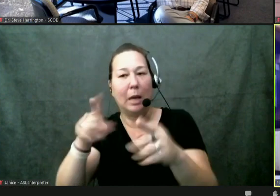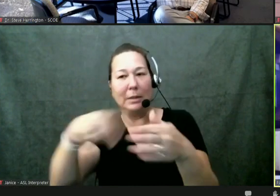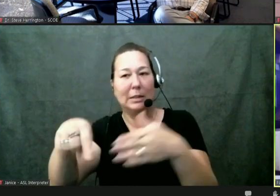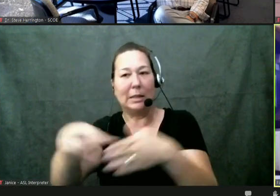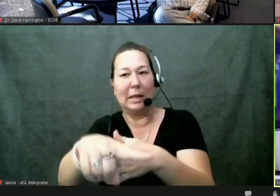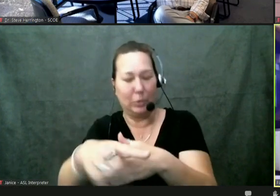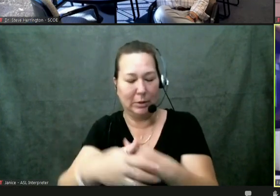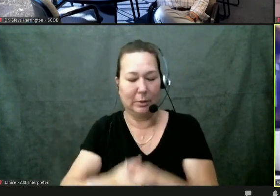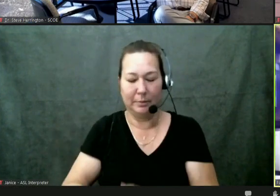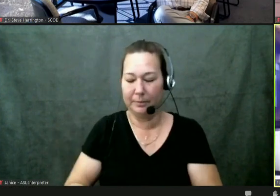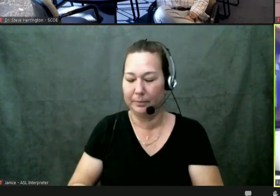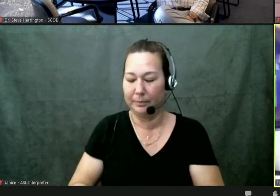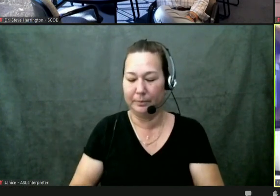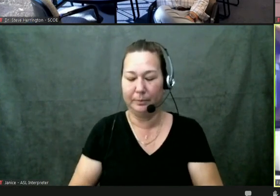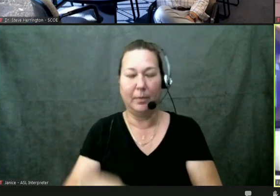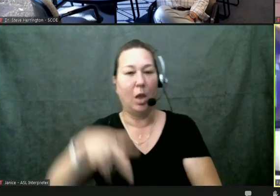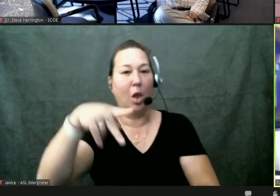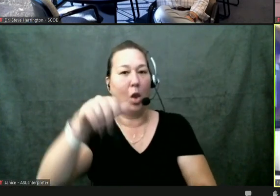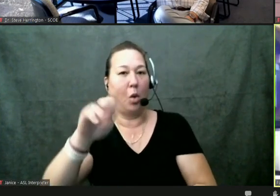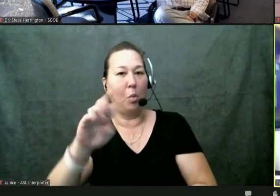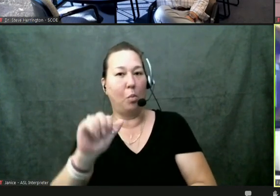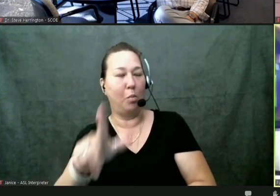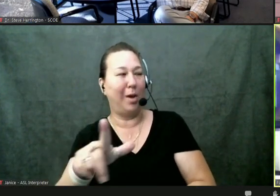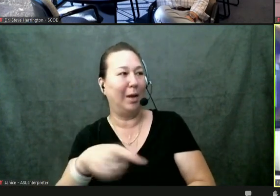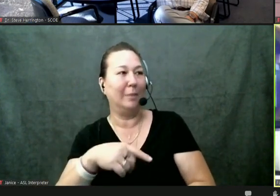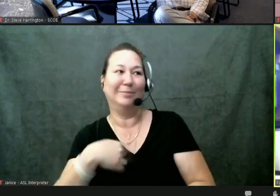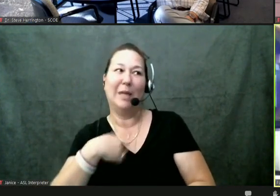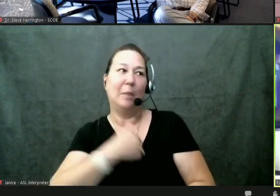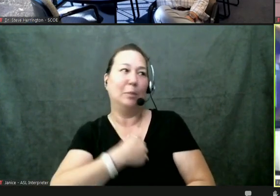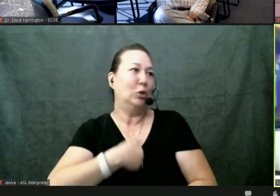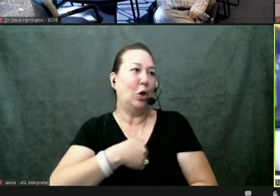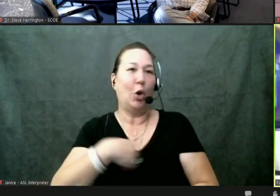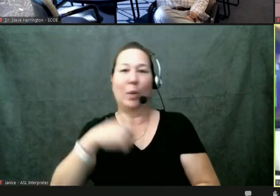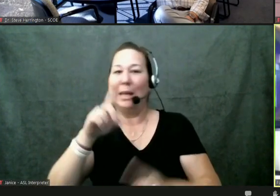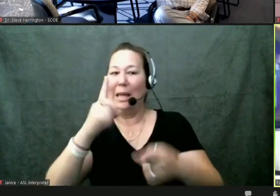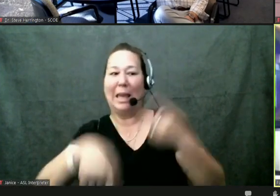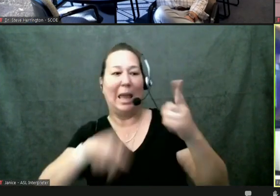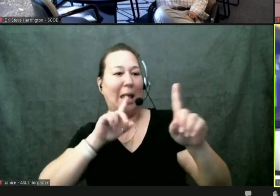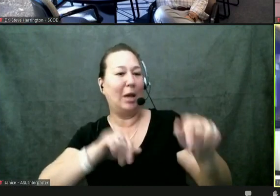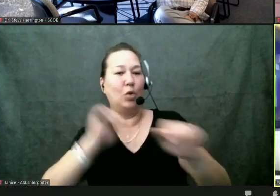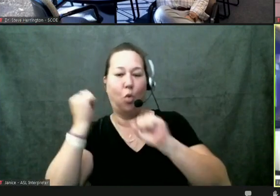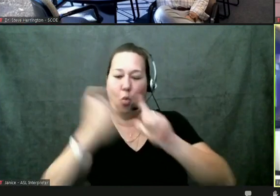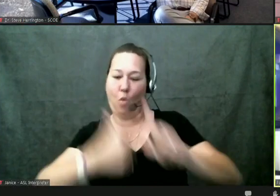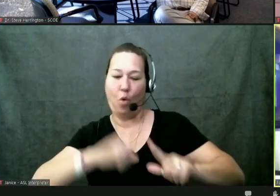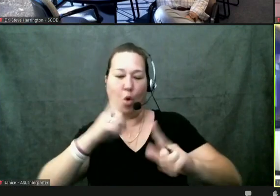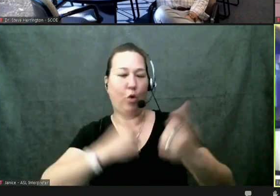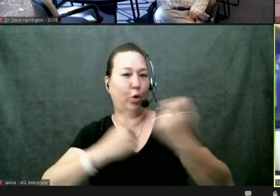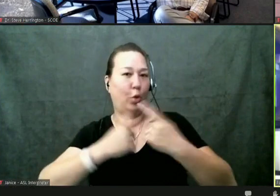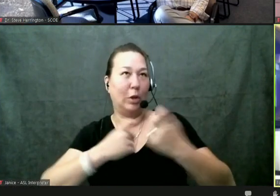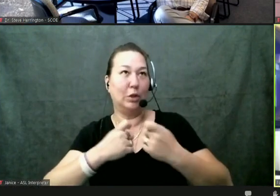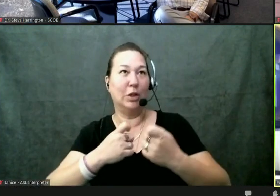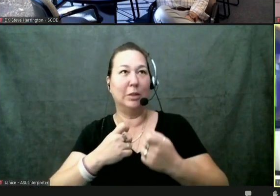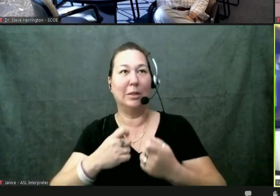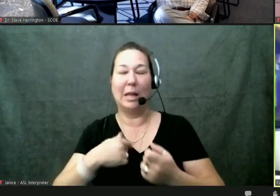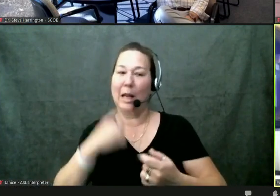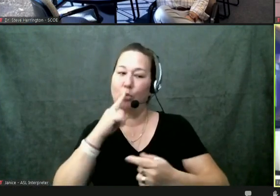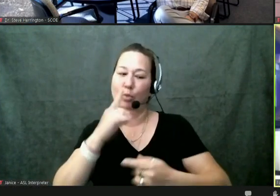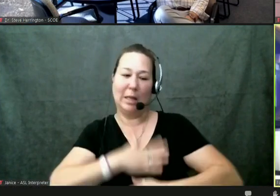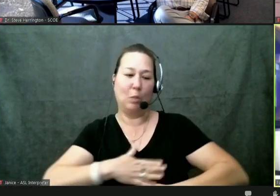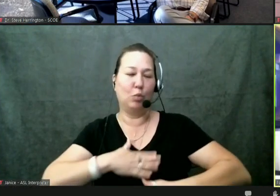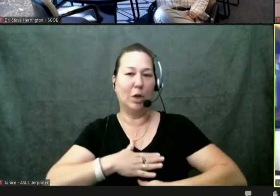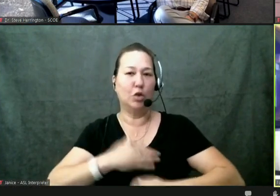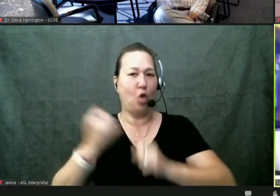Okay, I'm sorry that we're not going to get to everybody's questions. We appreciate all the questions that have been submitted and